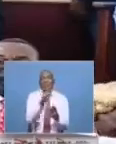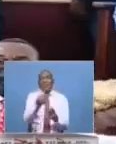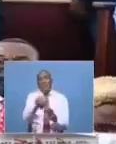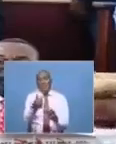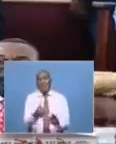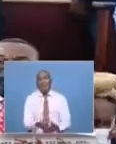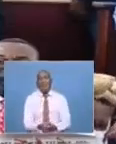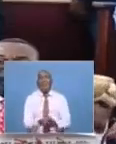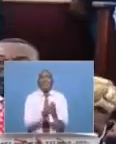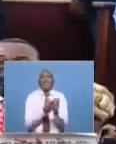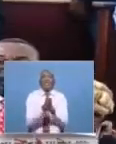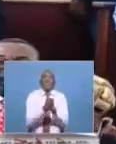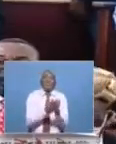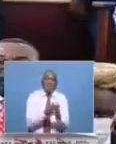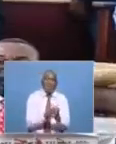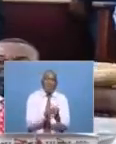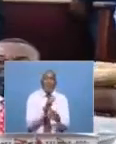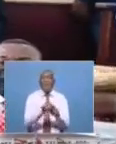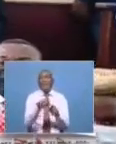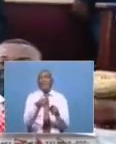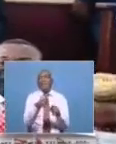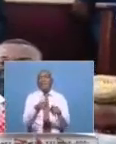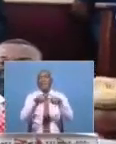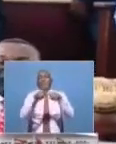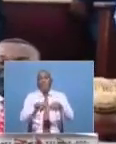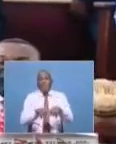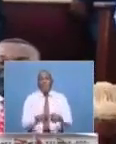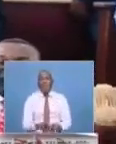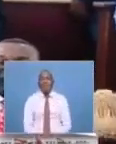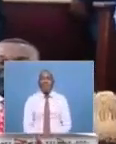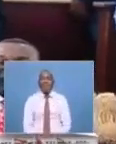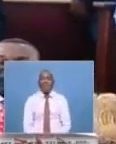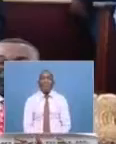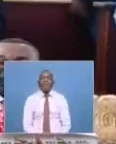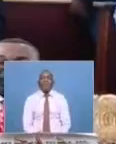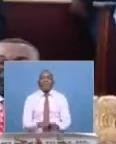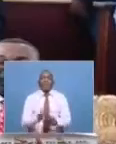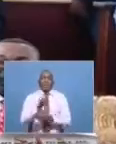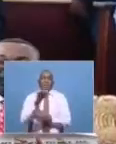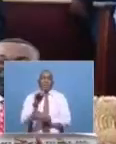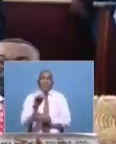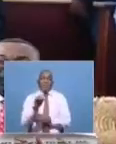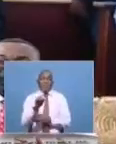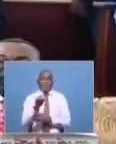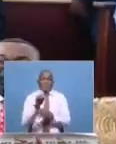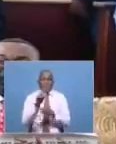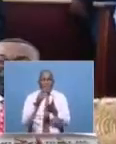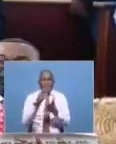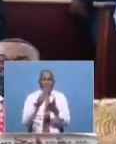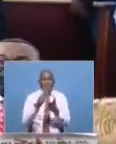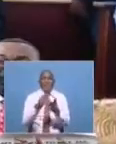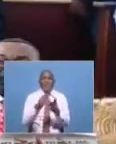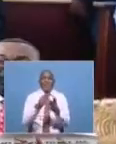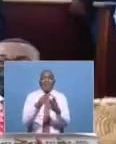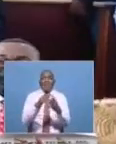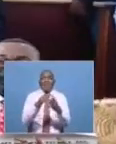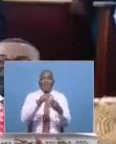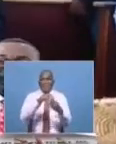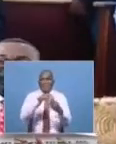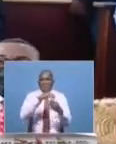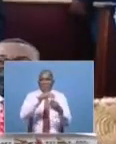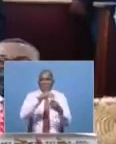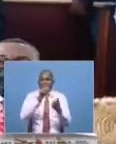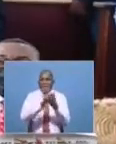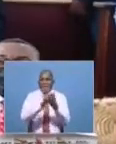interest and such relying person or his successors in interest. And my Lord, the nature of a conclusive presumption